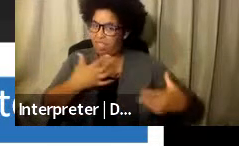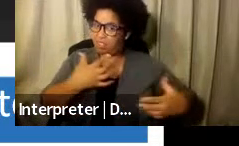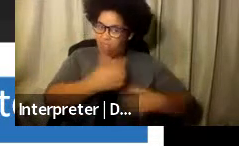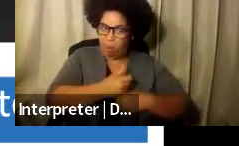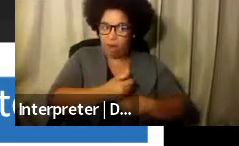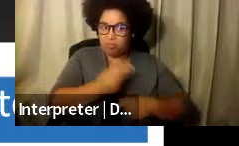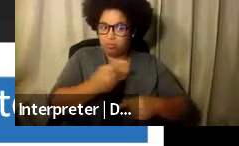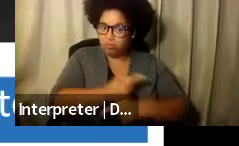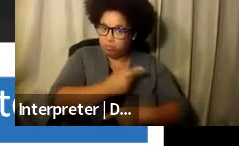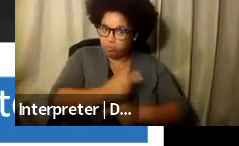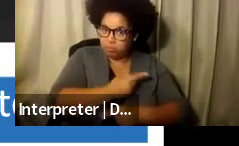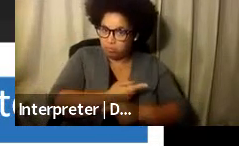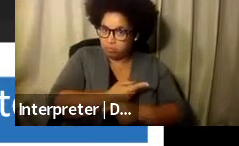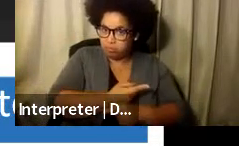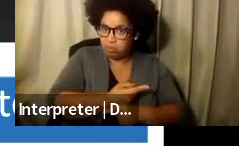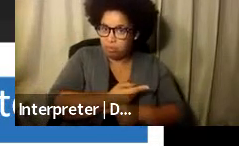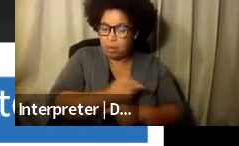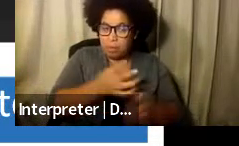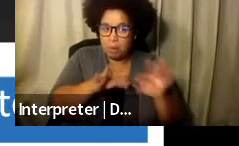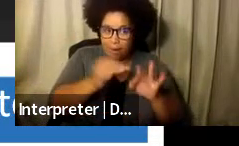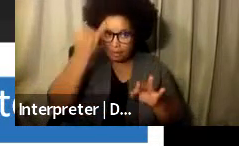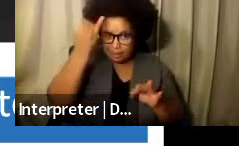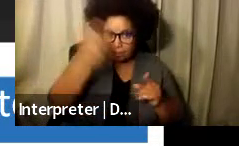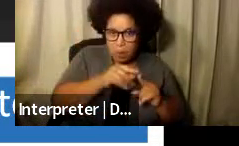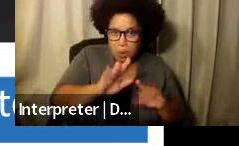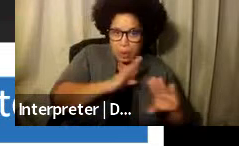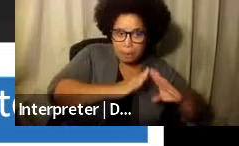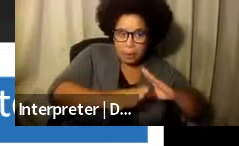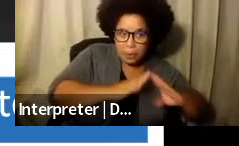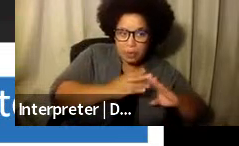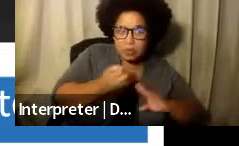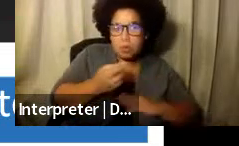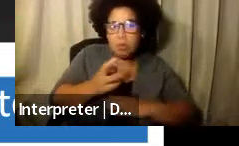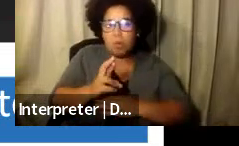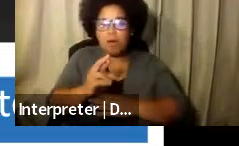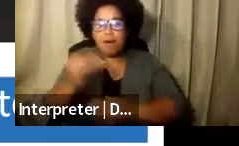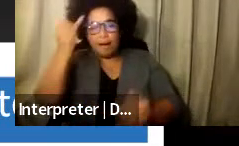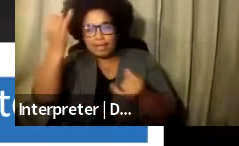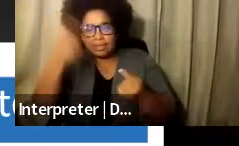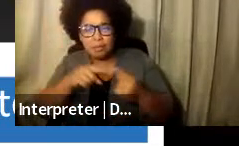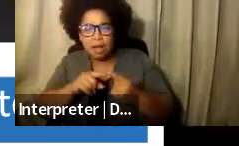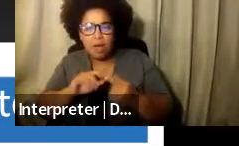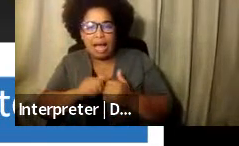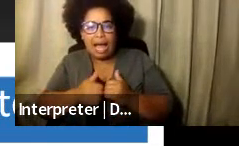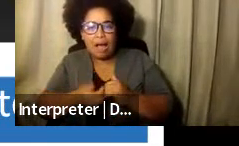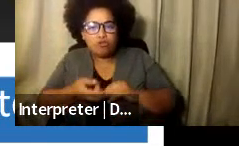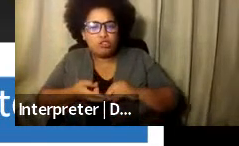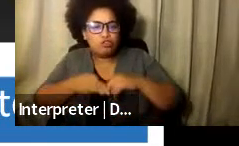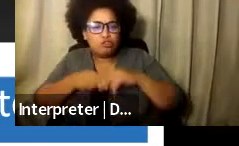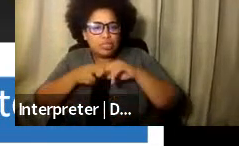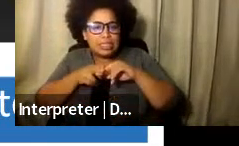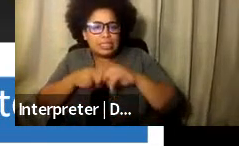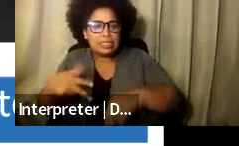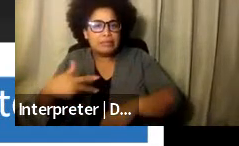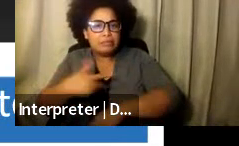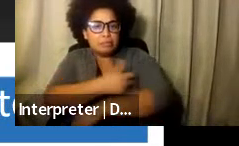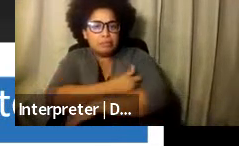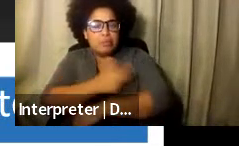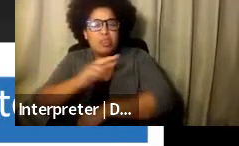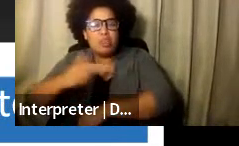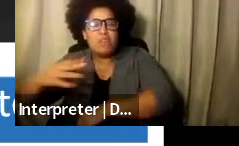important ideas, either about what your communities are saying or some ideas about how to increase booster